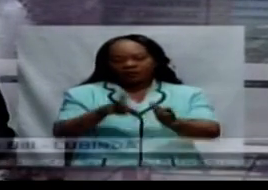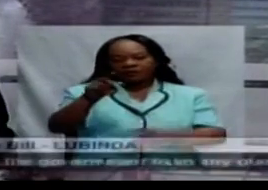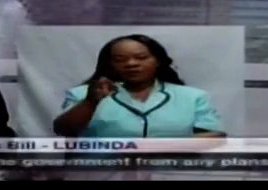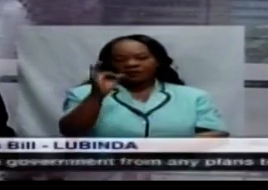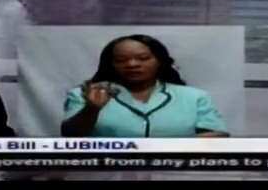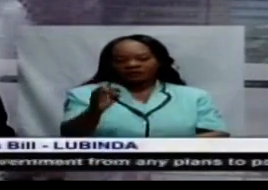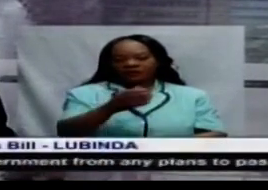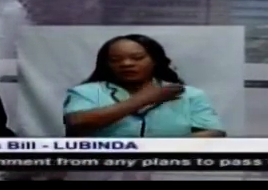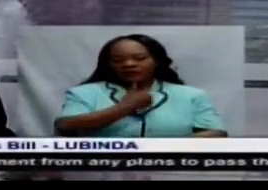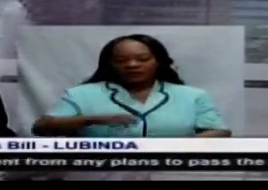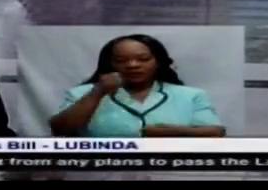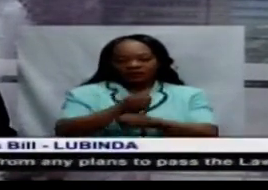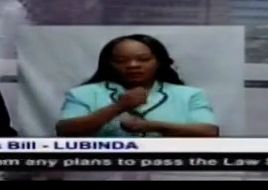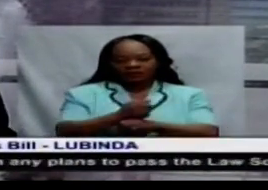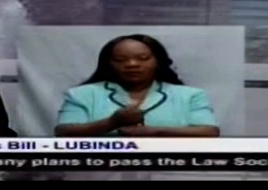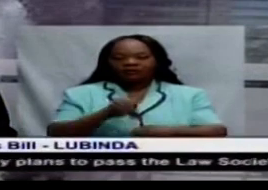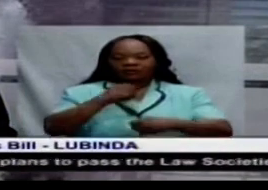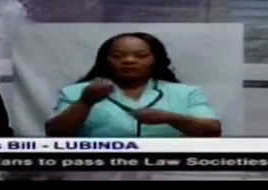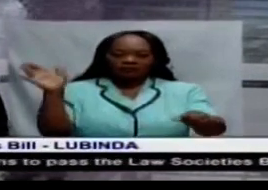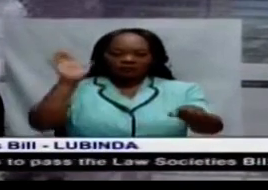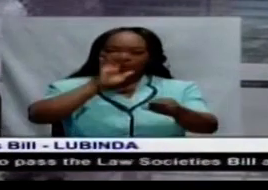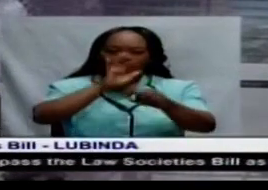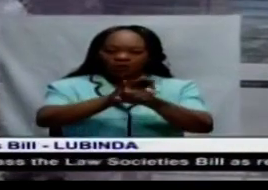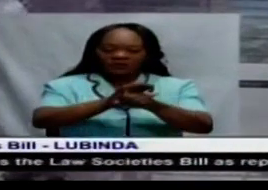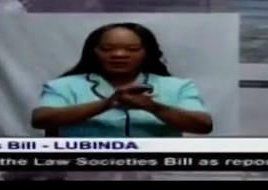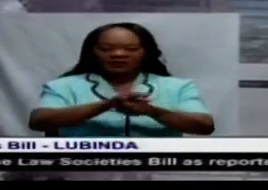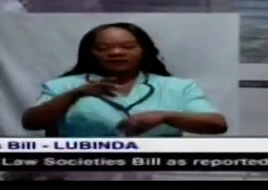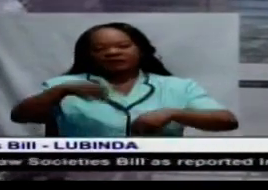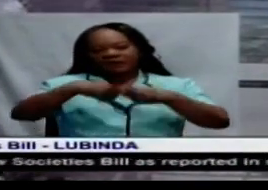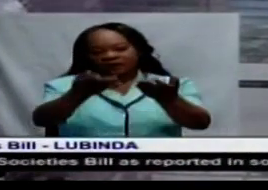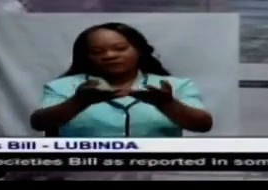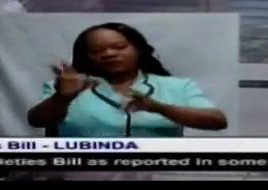government's dedication to fulfill the promises it made to the people of Kasama.